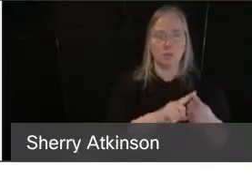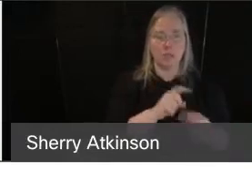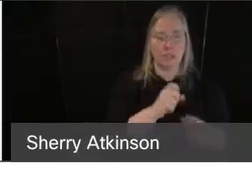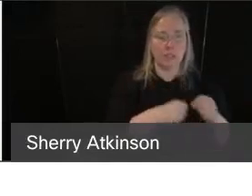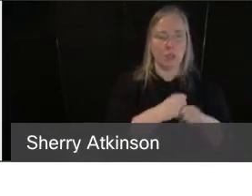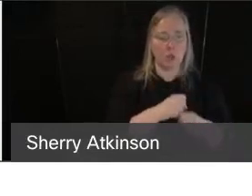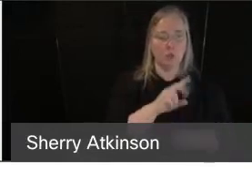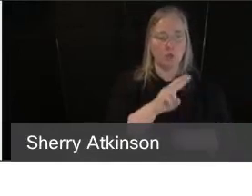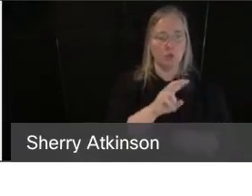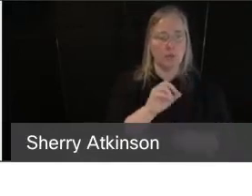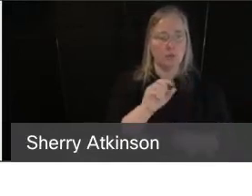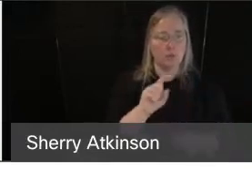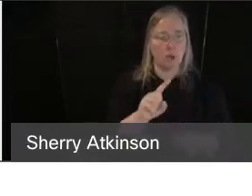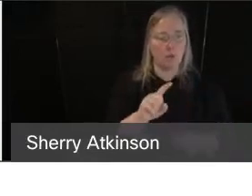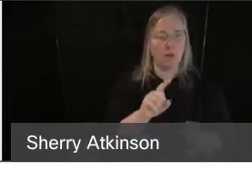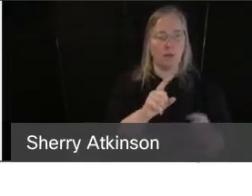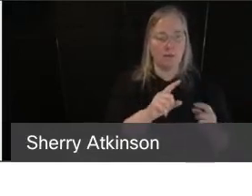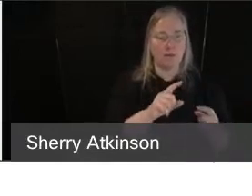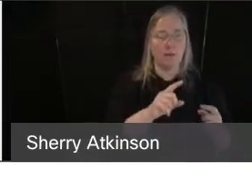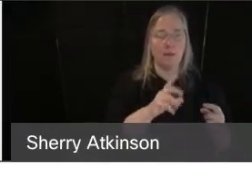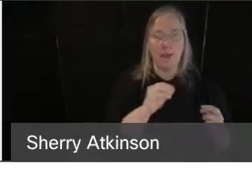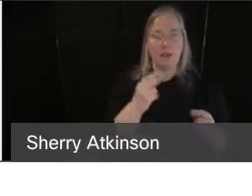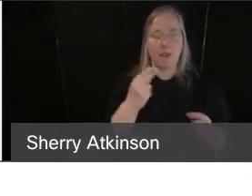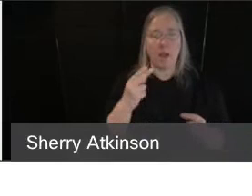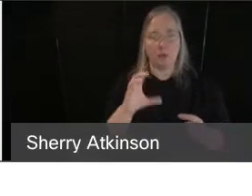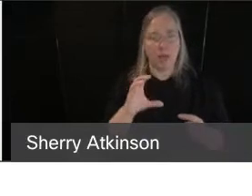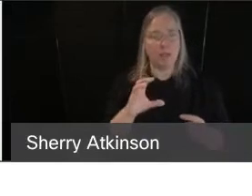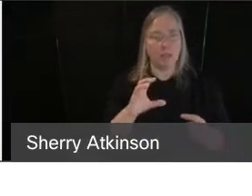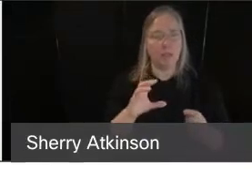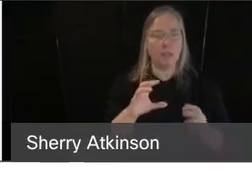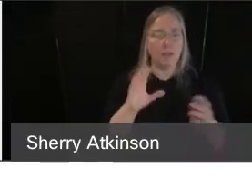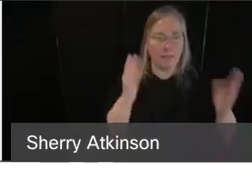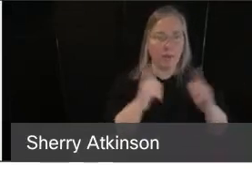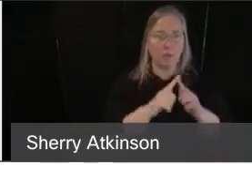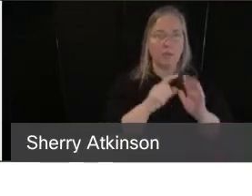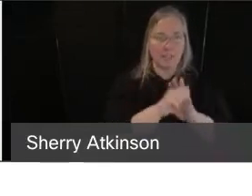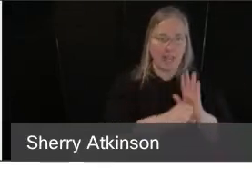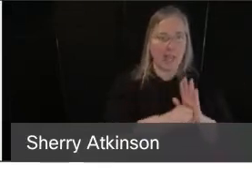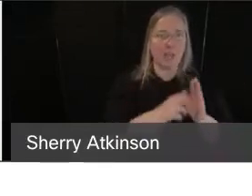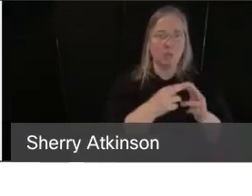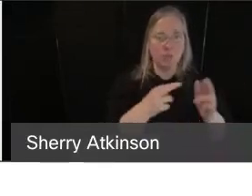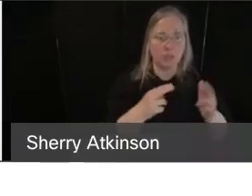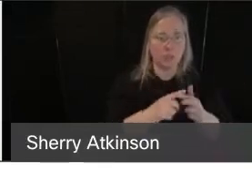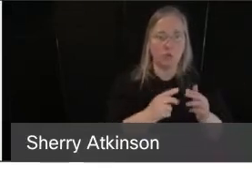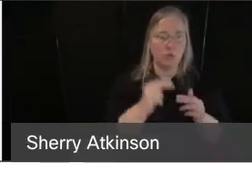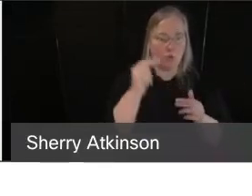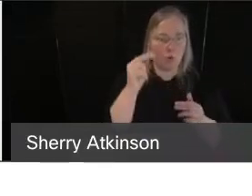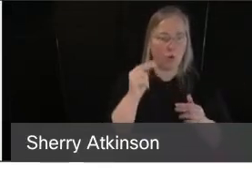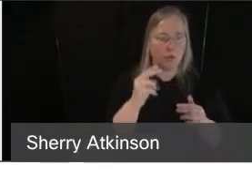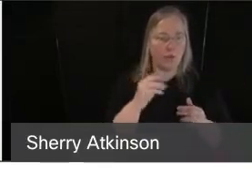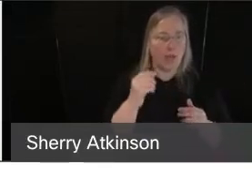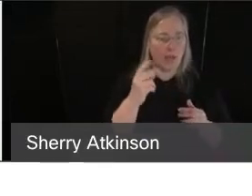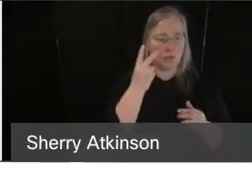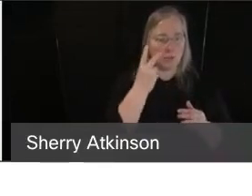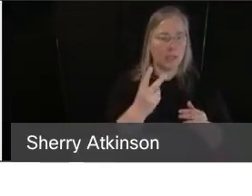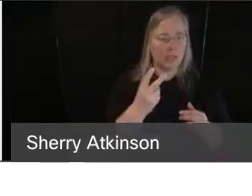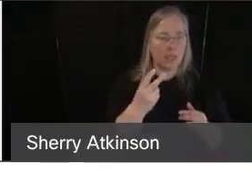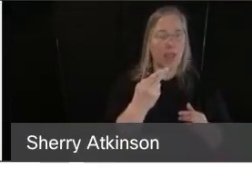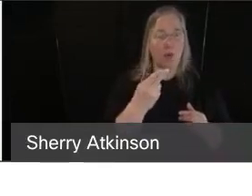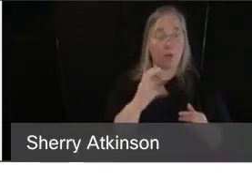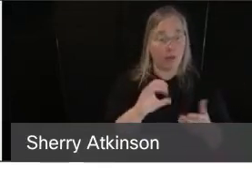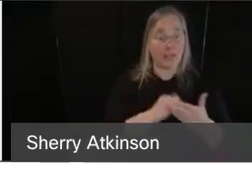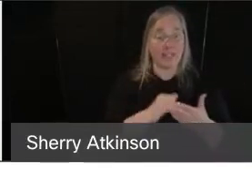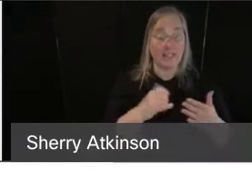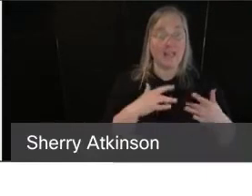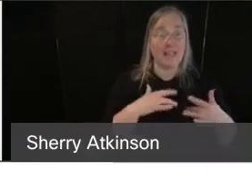Howard County versus the state, both regions to the north, how we've grown, and you see the Howard County economy, which is the light blue line, has